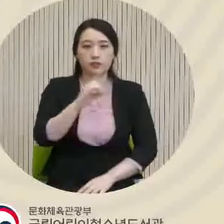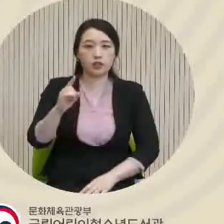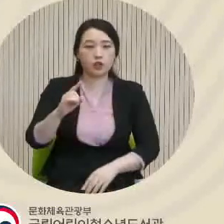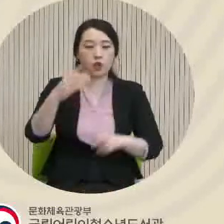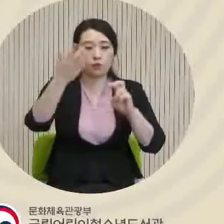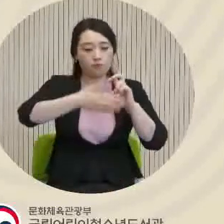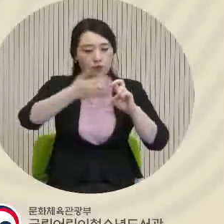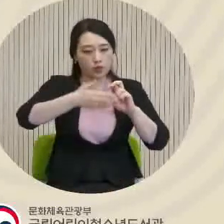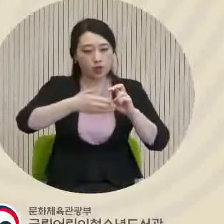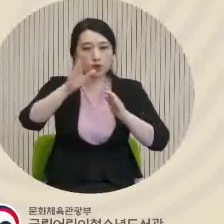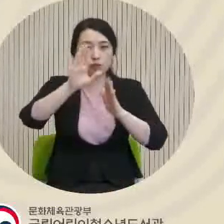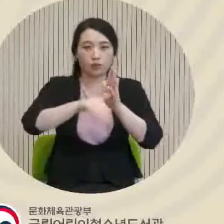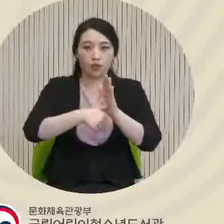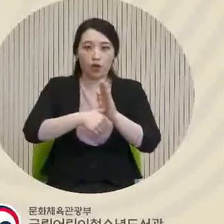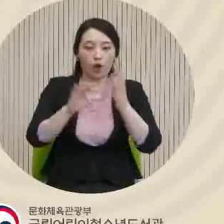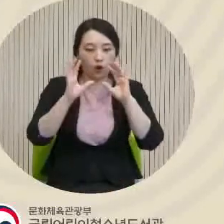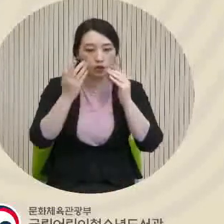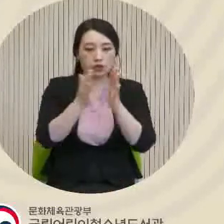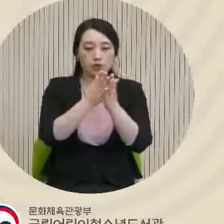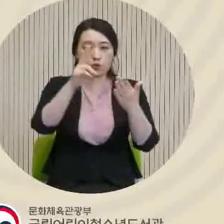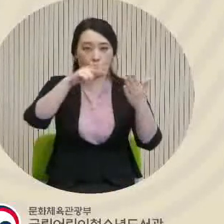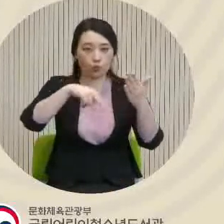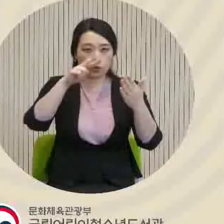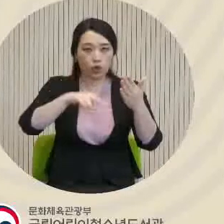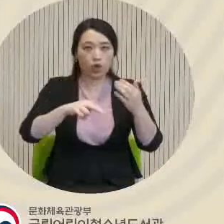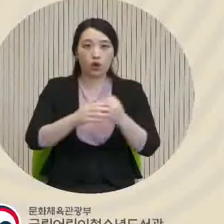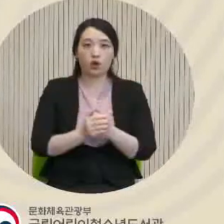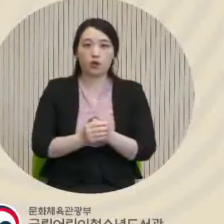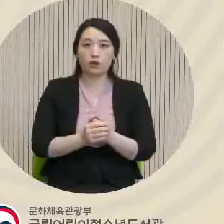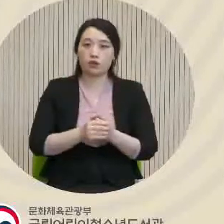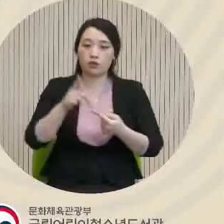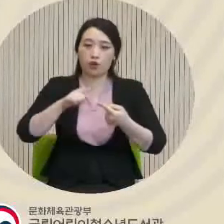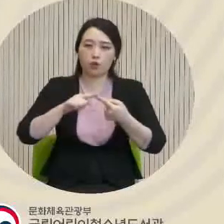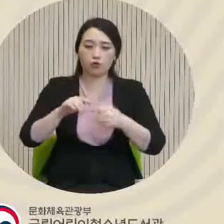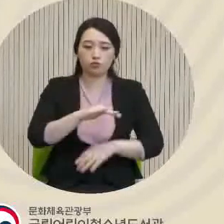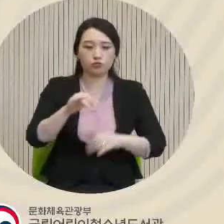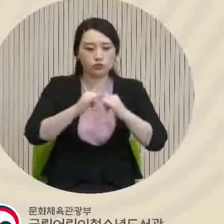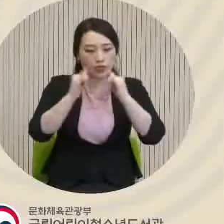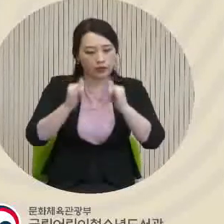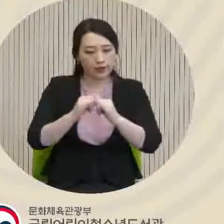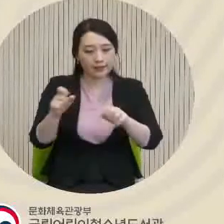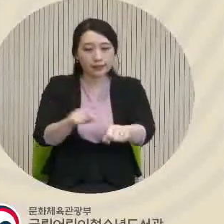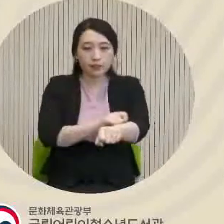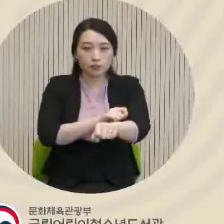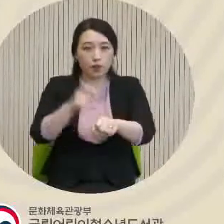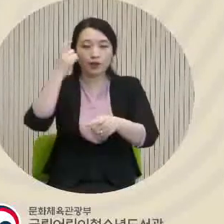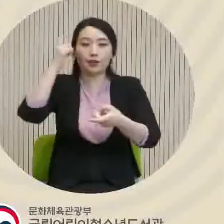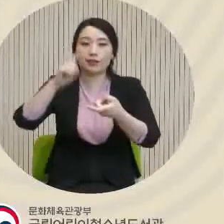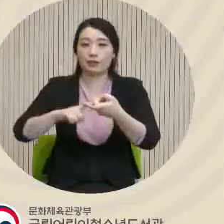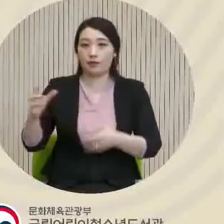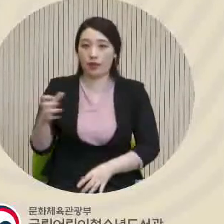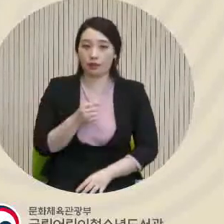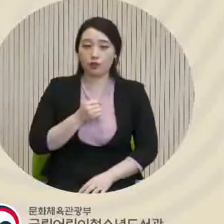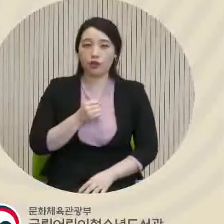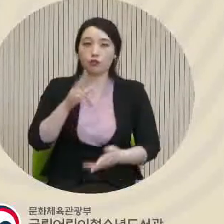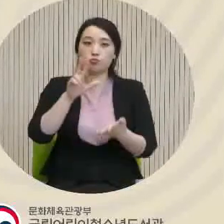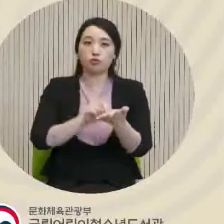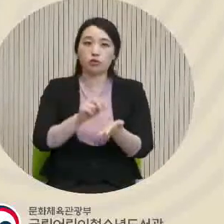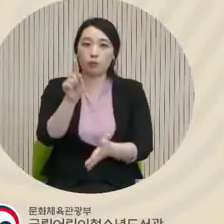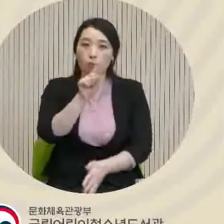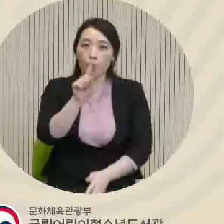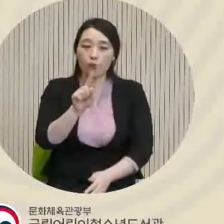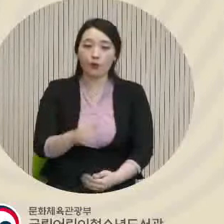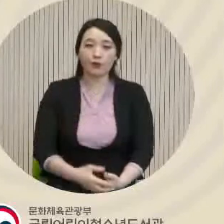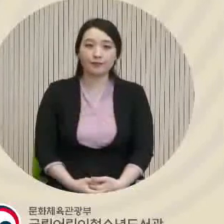Against such dramatic change in this environment, we have to think about the digital literacy from the perspective of the